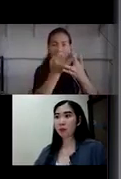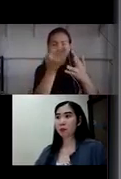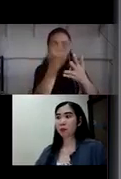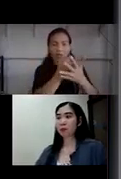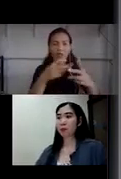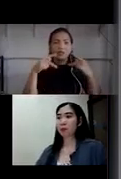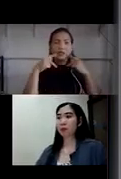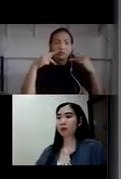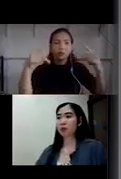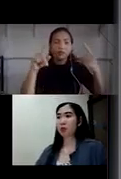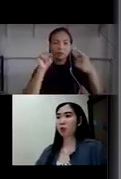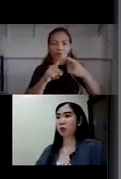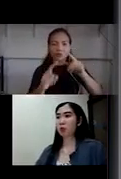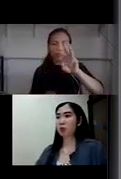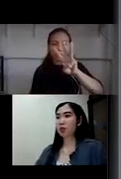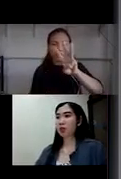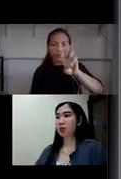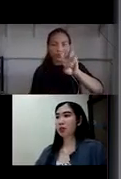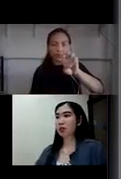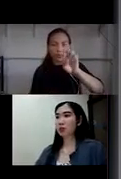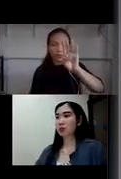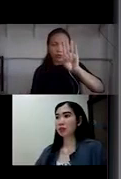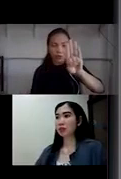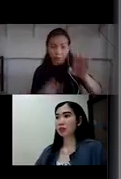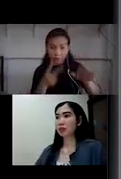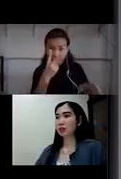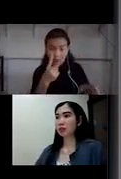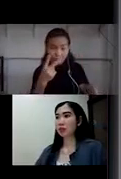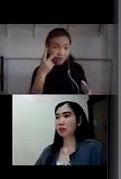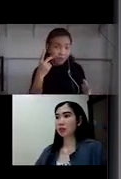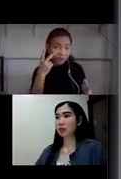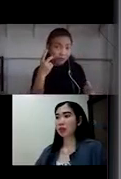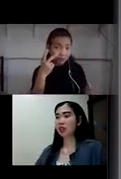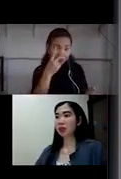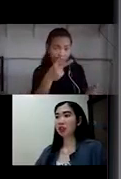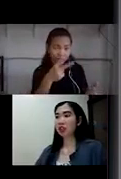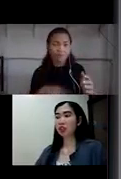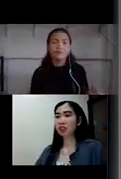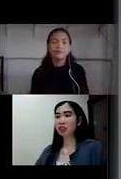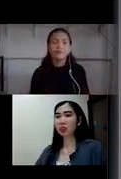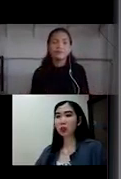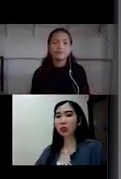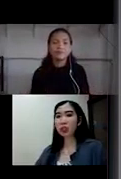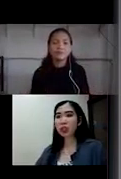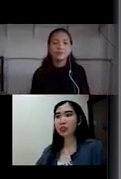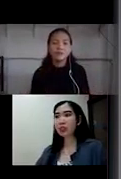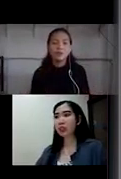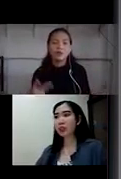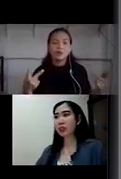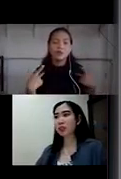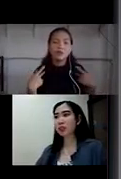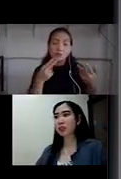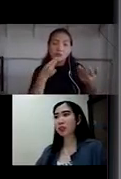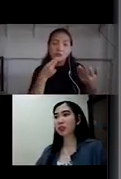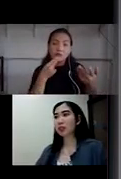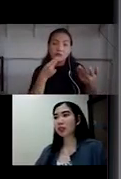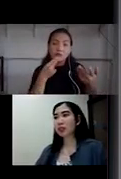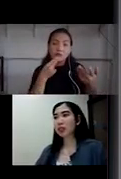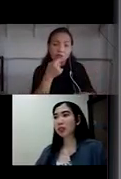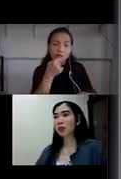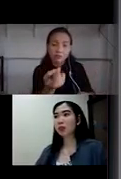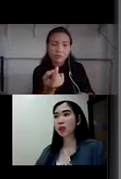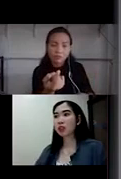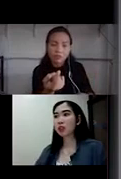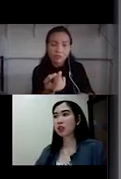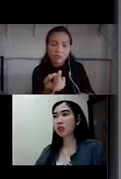web. So, ayan. Meron naman siyang, there's a note here that tells that